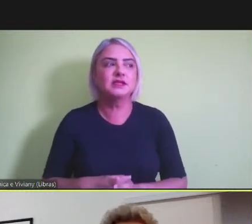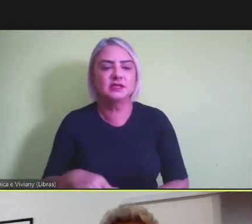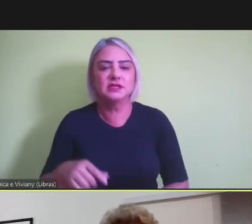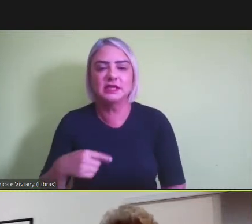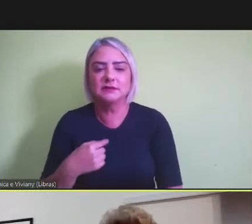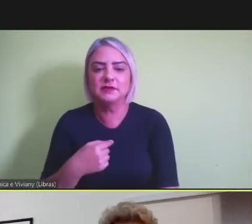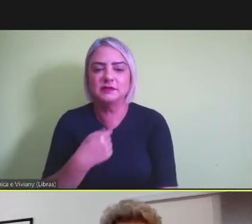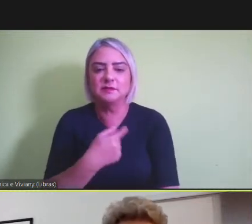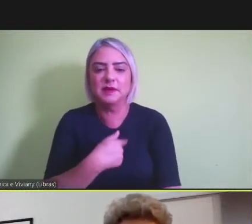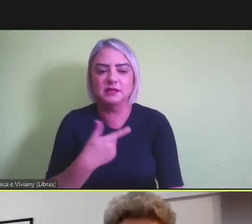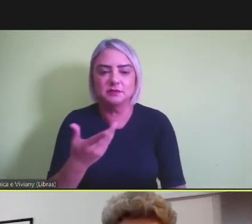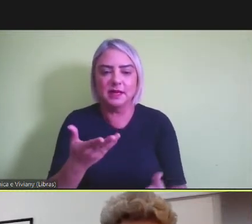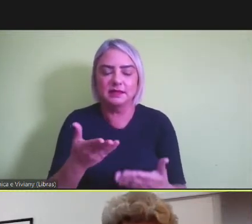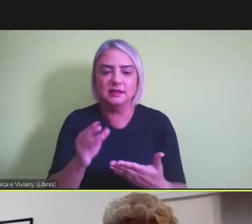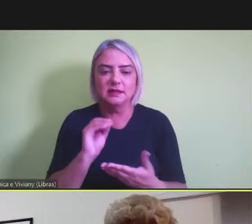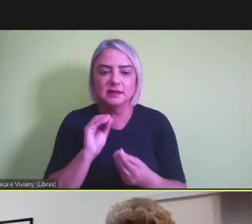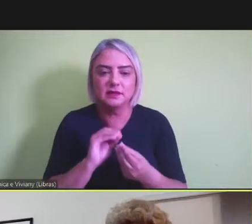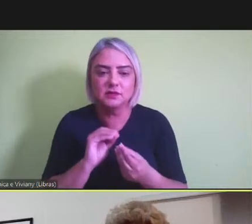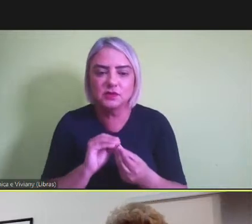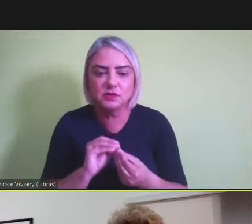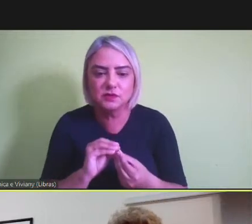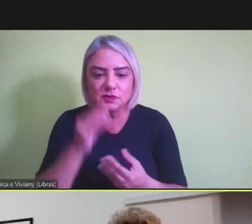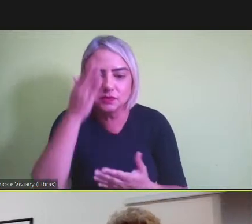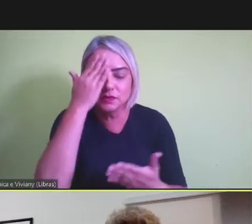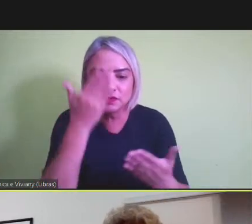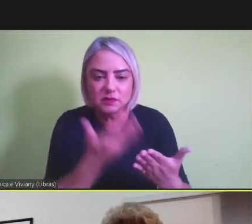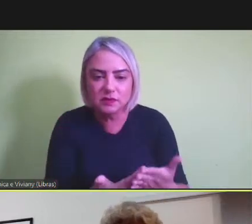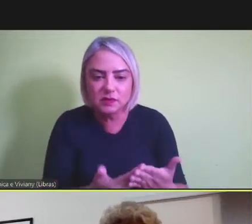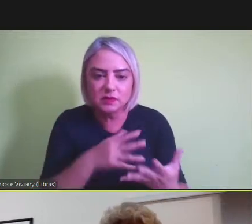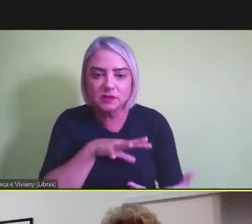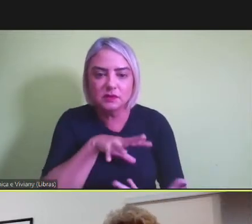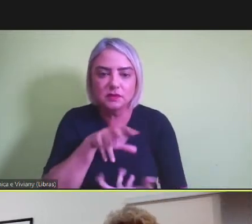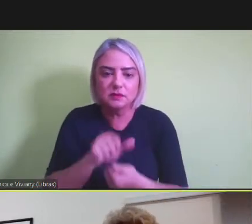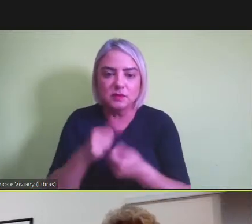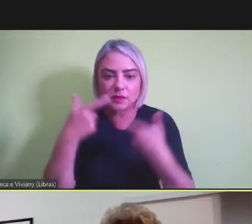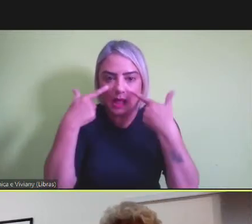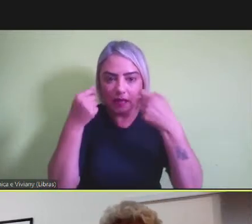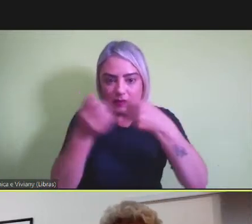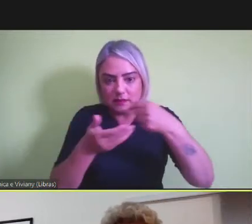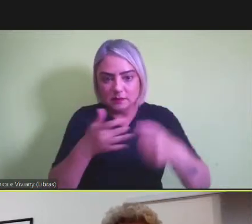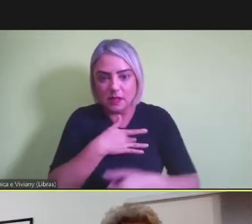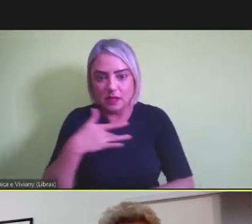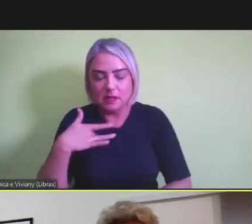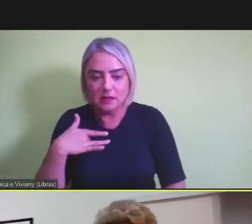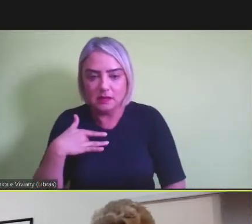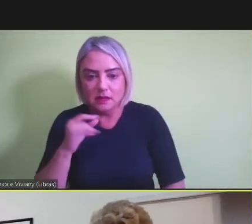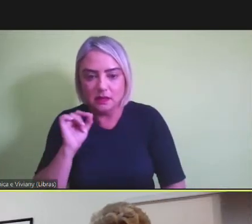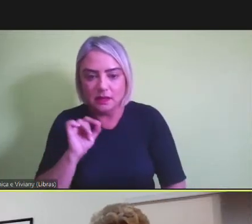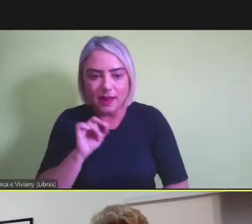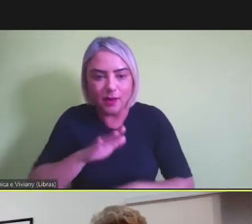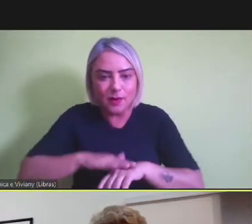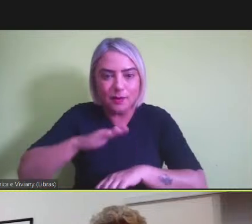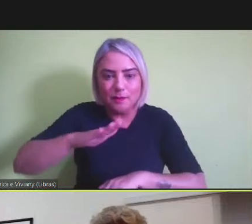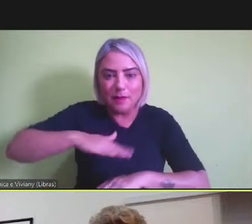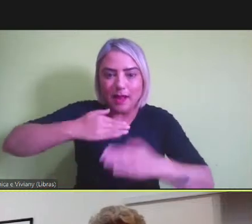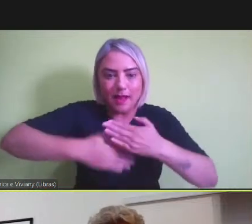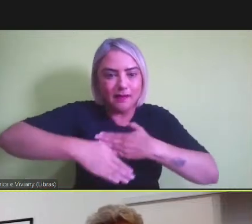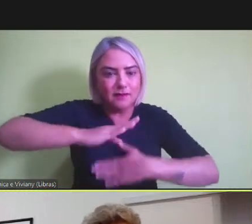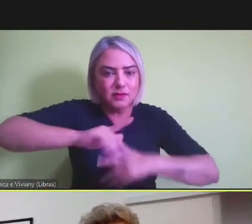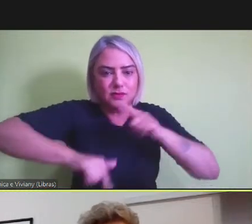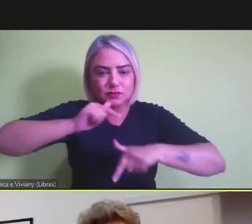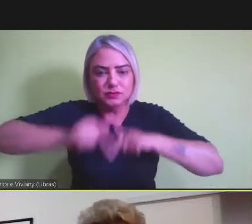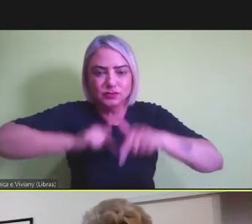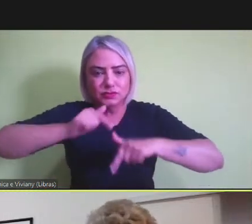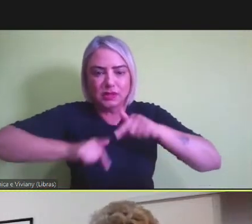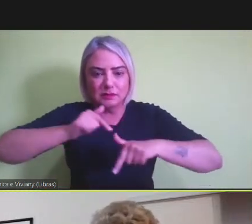So I think that there were many advancements. It is recognized in the entire world that the primary healthcare, it is a field that has